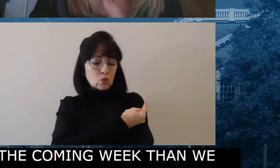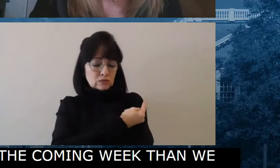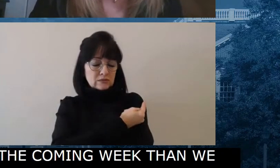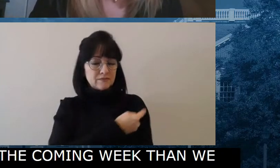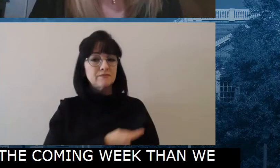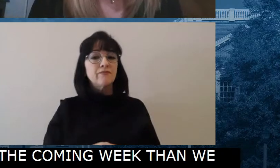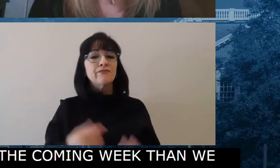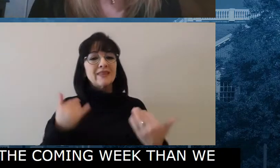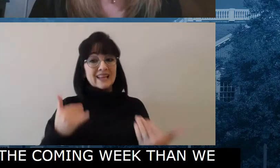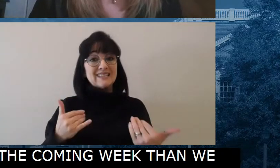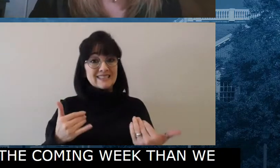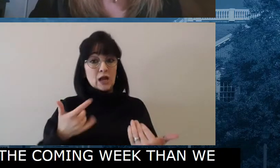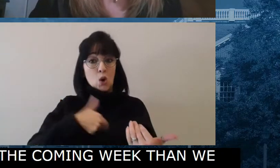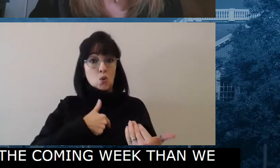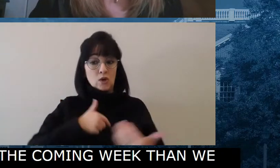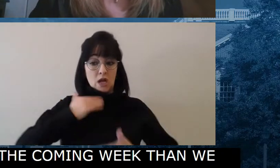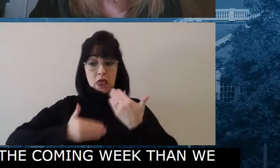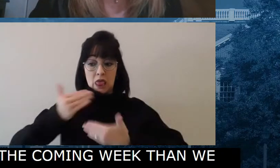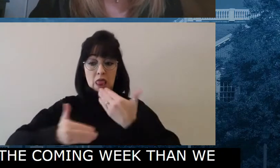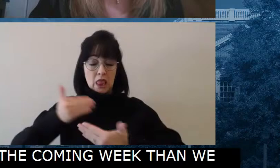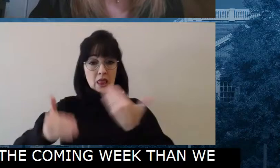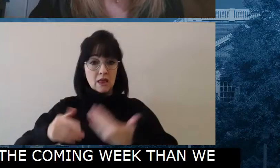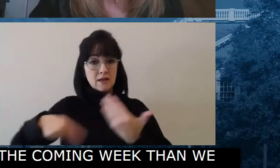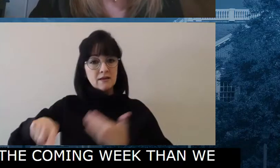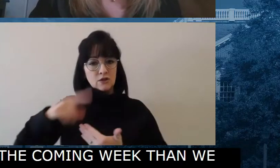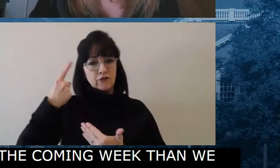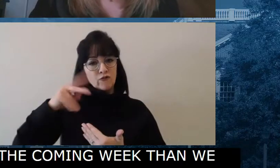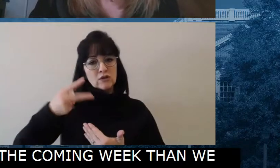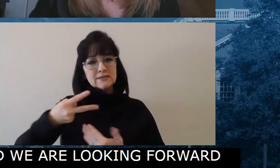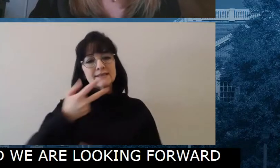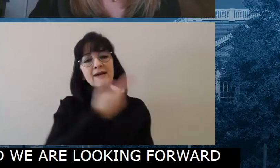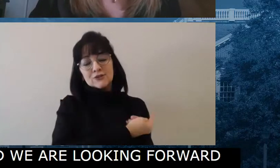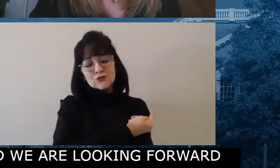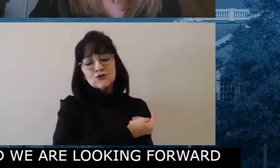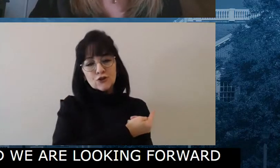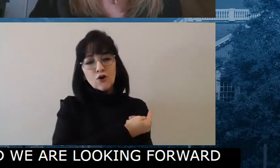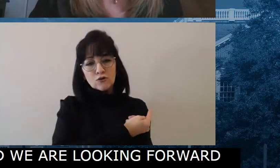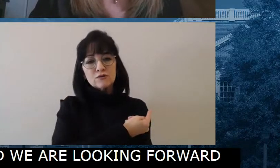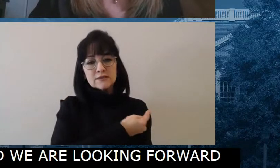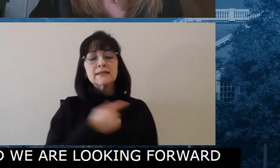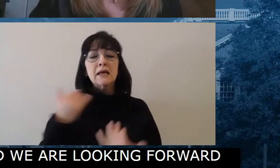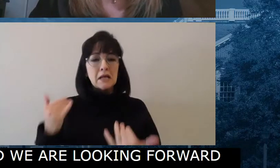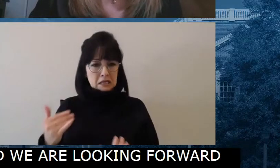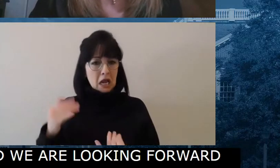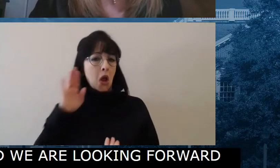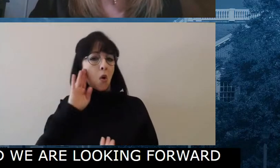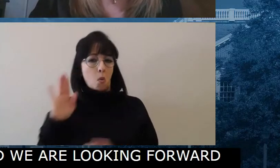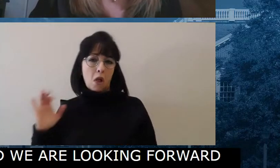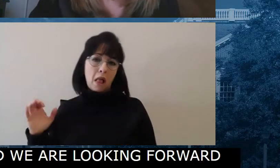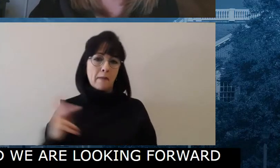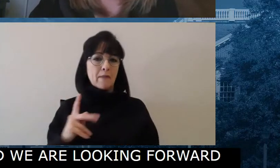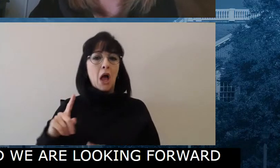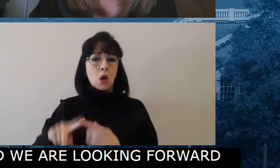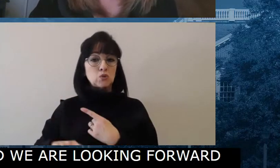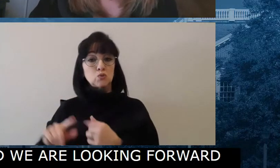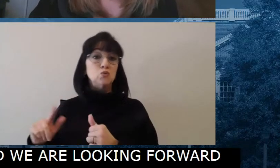are looking forward to getting back to offering more first doses to Delaware